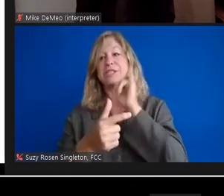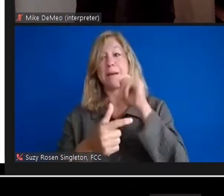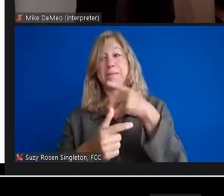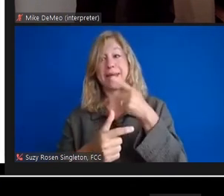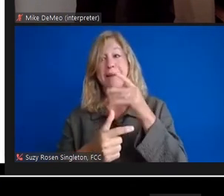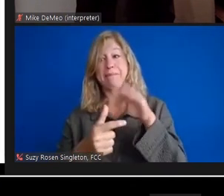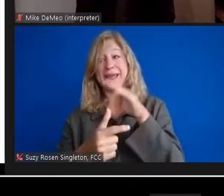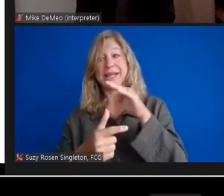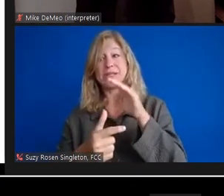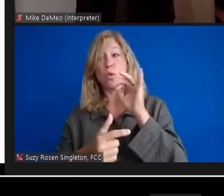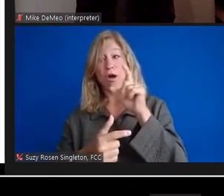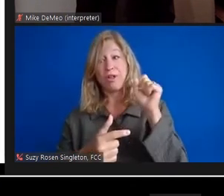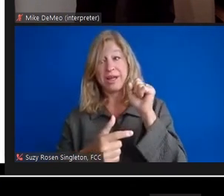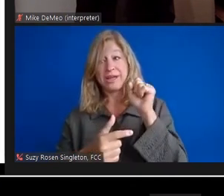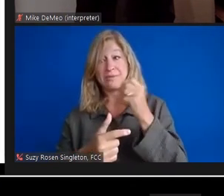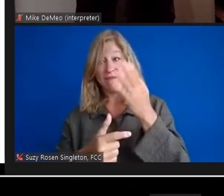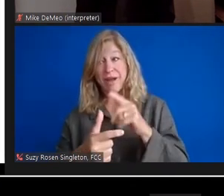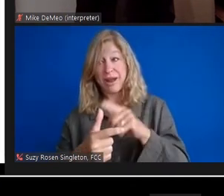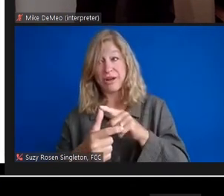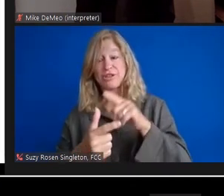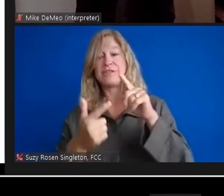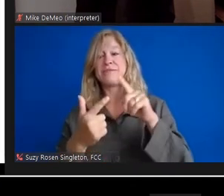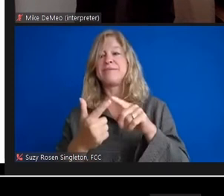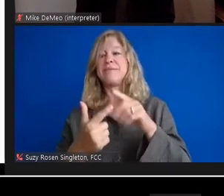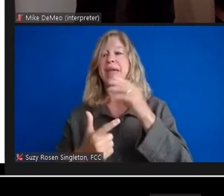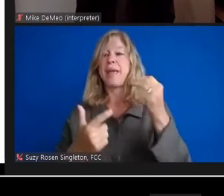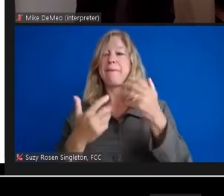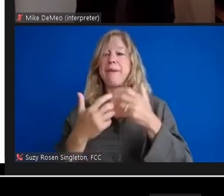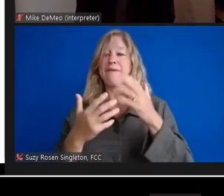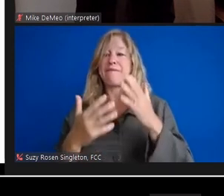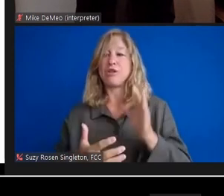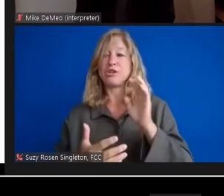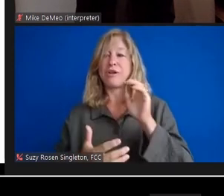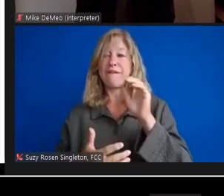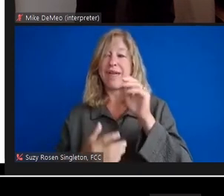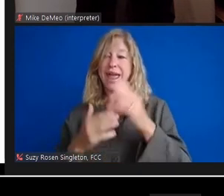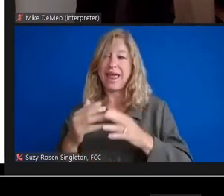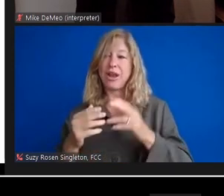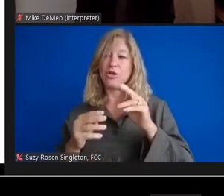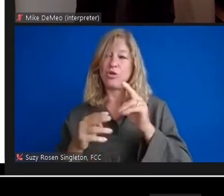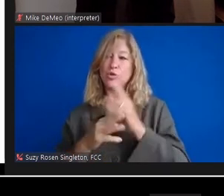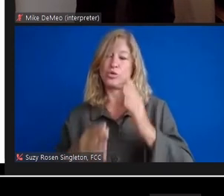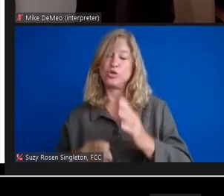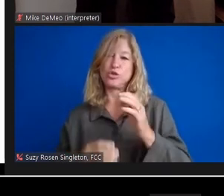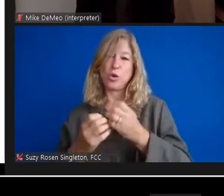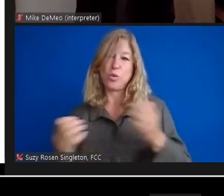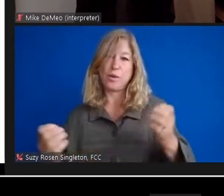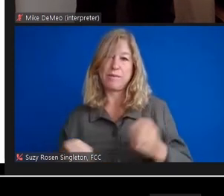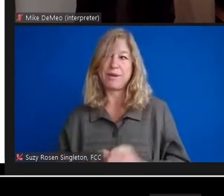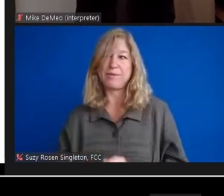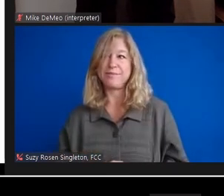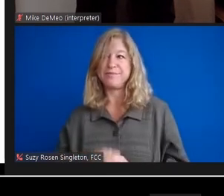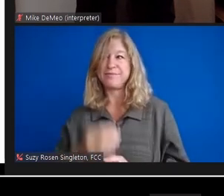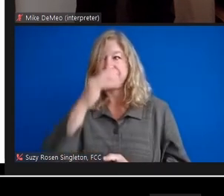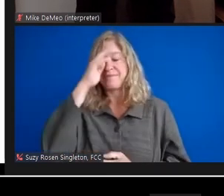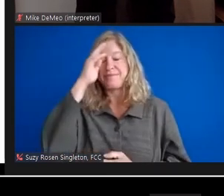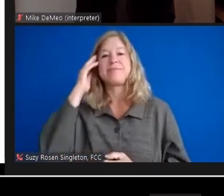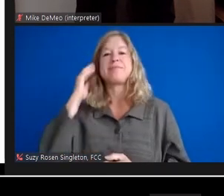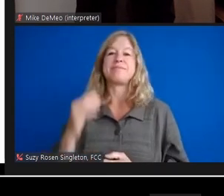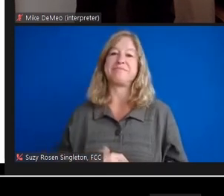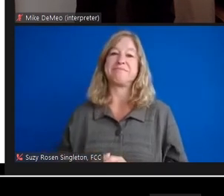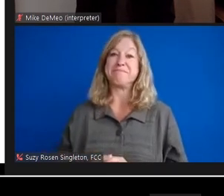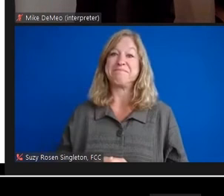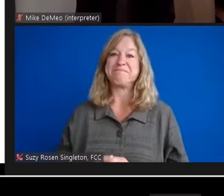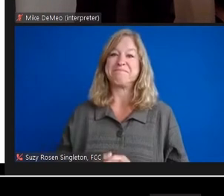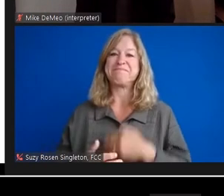entities? Mainly two. The first are IP-based wireless providers, and the second is the manufacturers of the